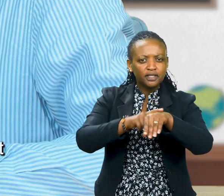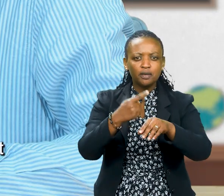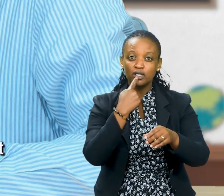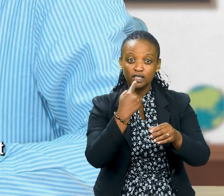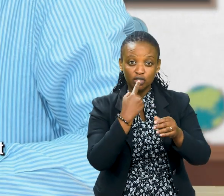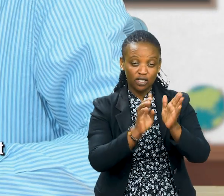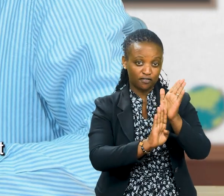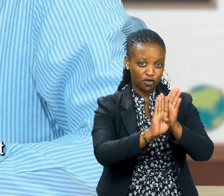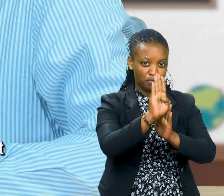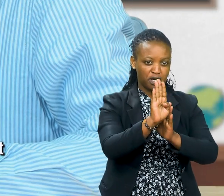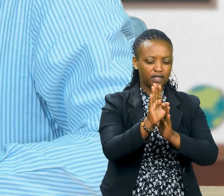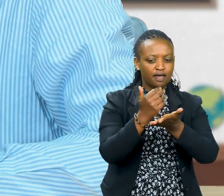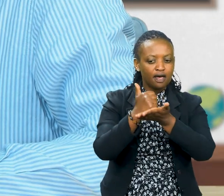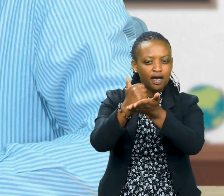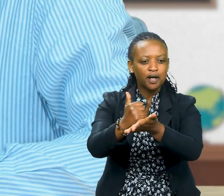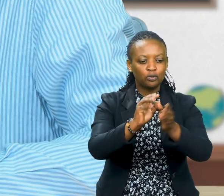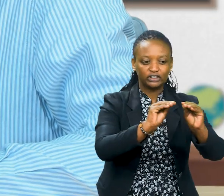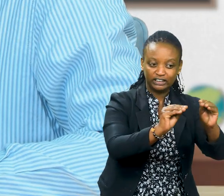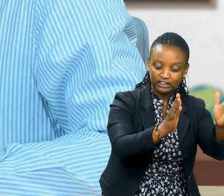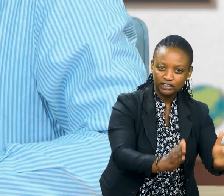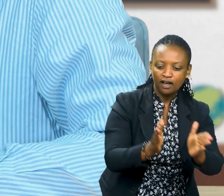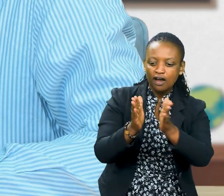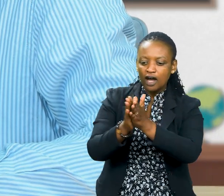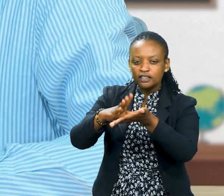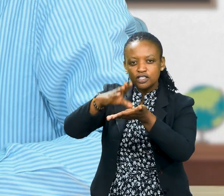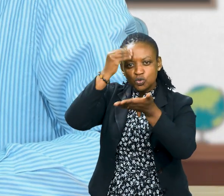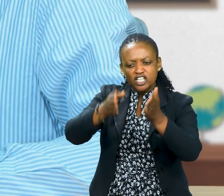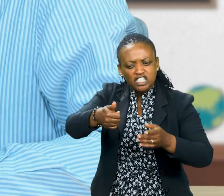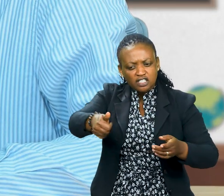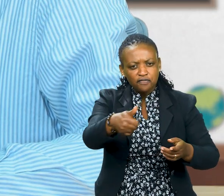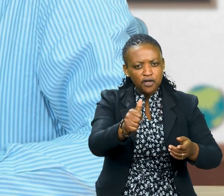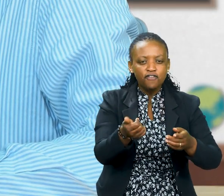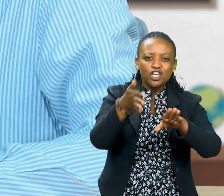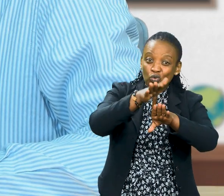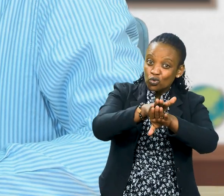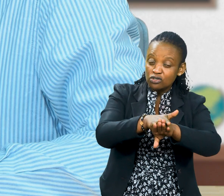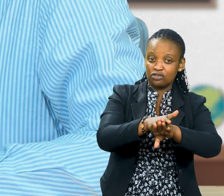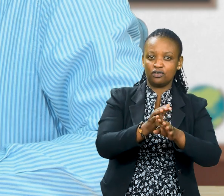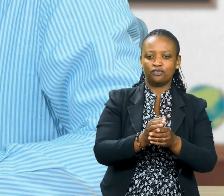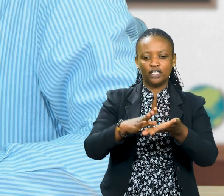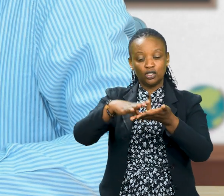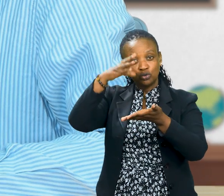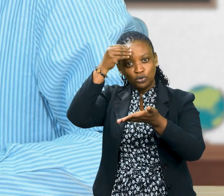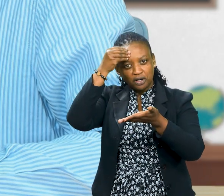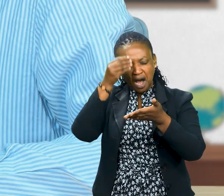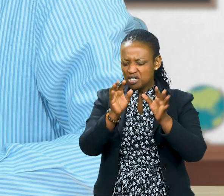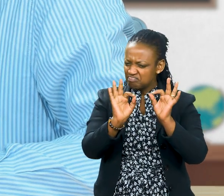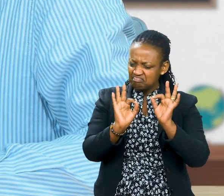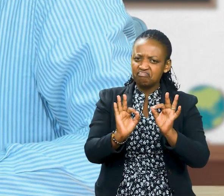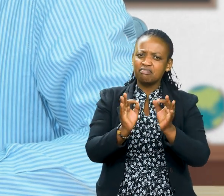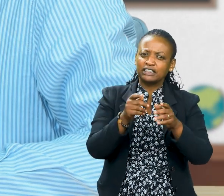during lesson development is to help the teacher and the students themselves inclusively